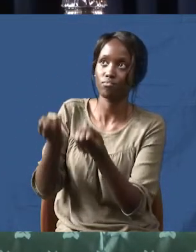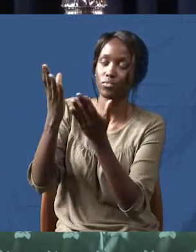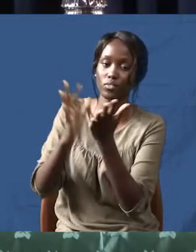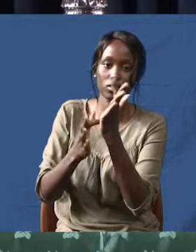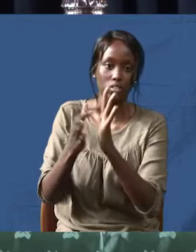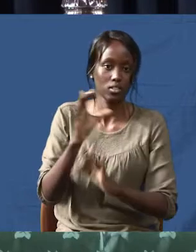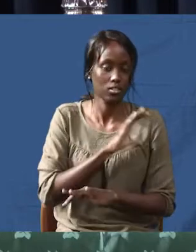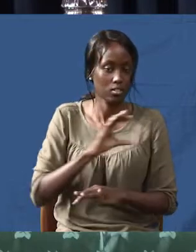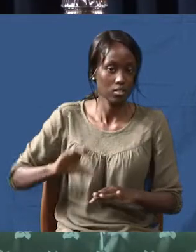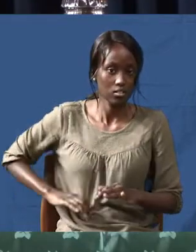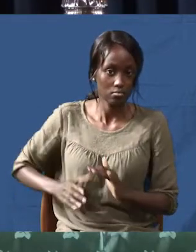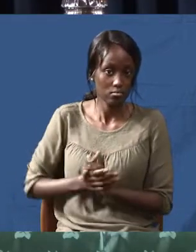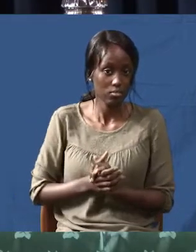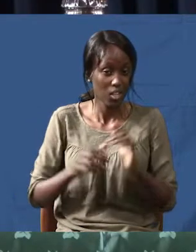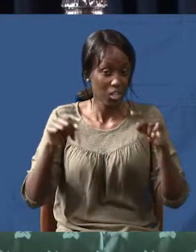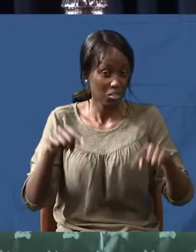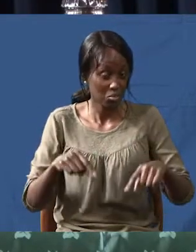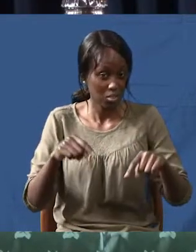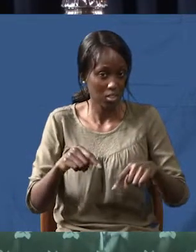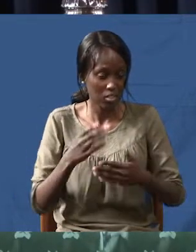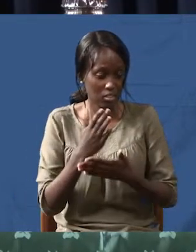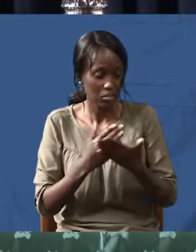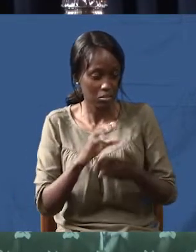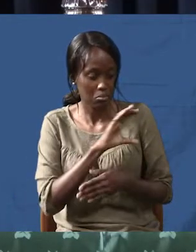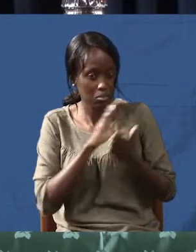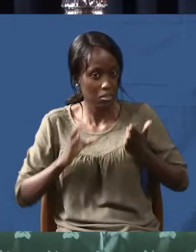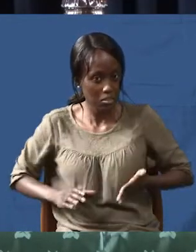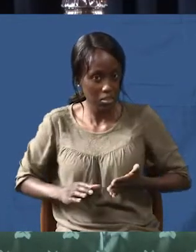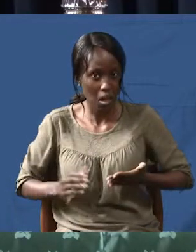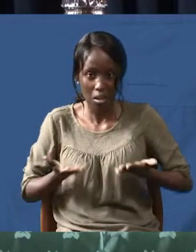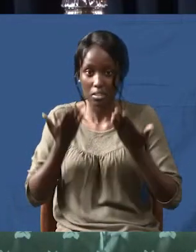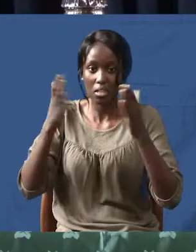Something today's Christians will do well to learn from.